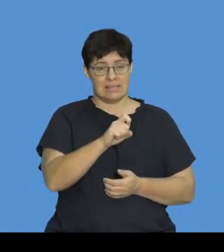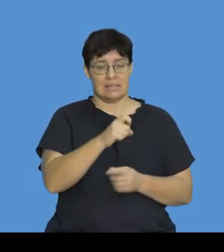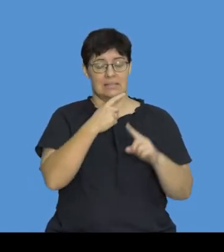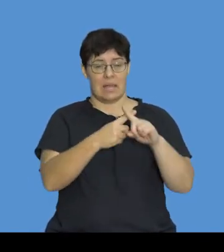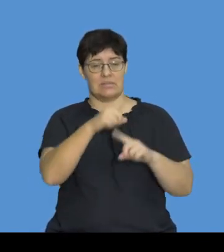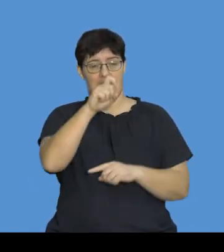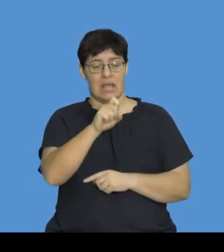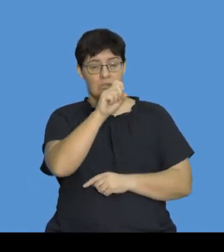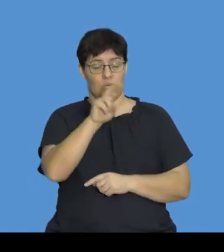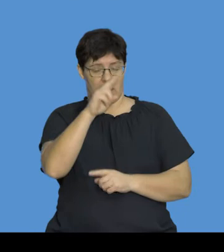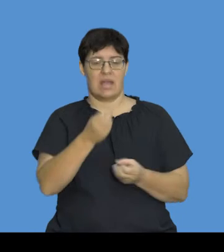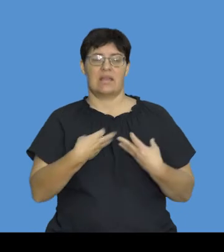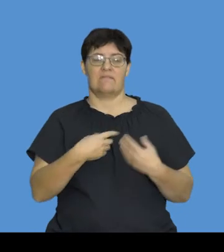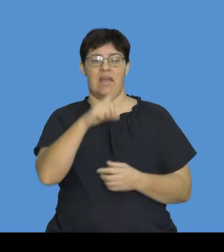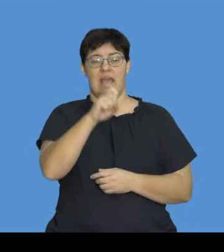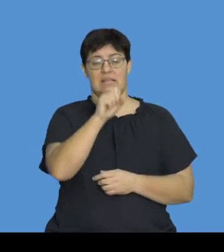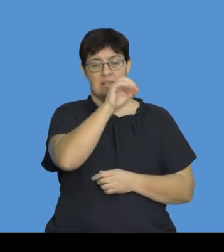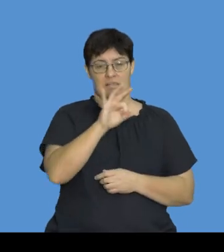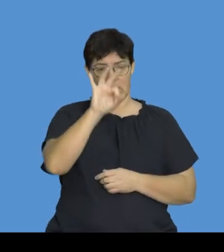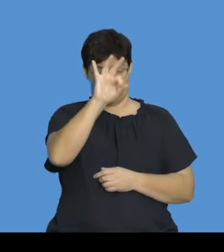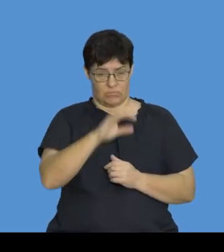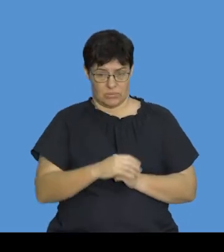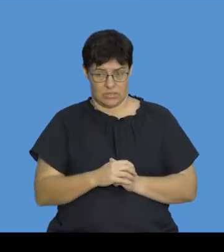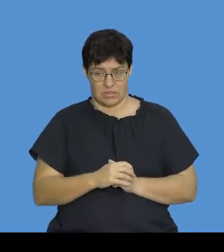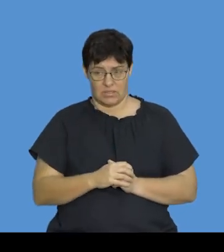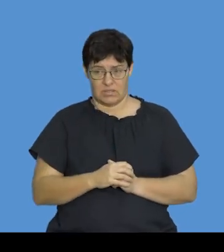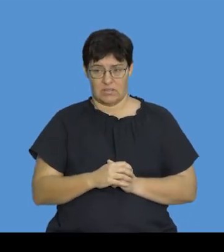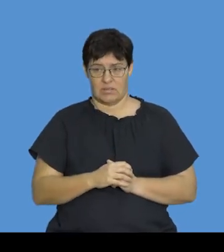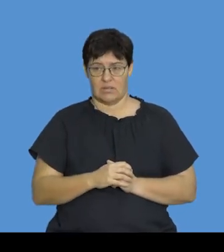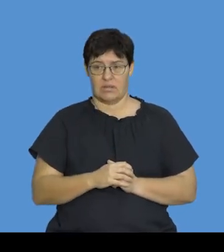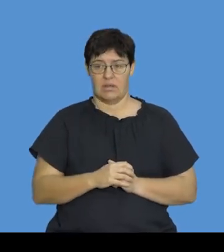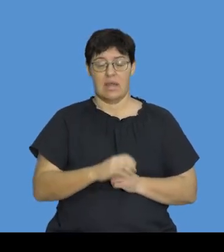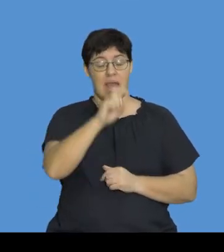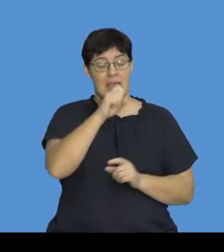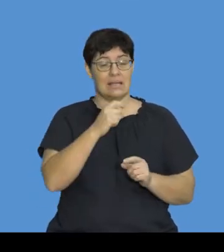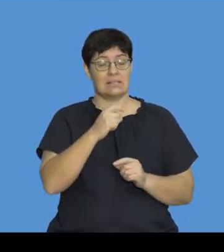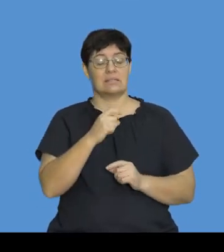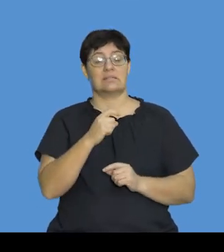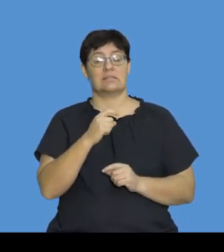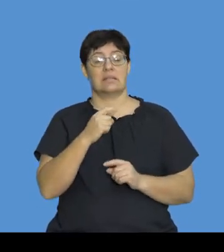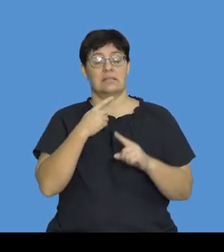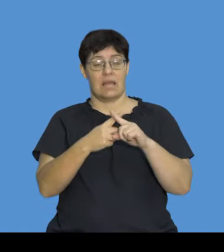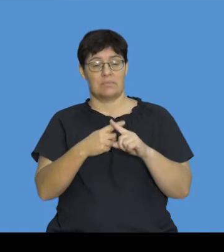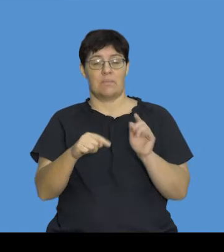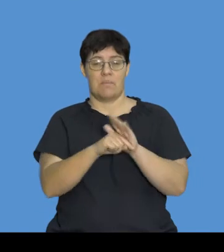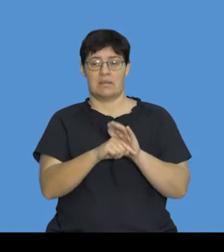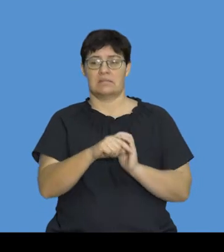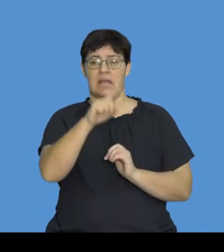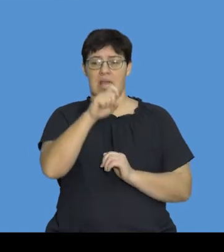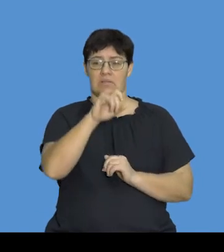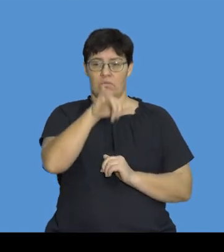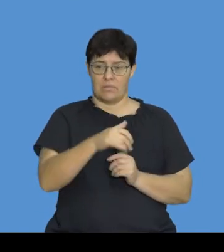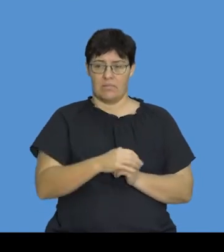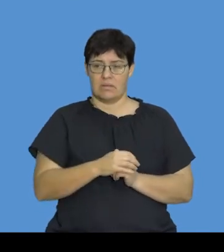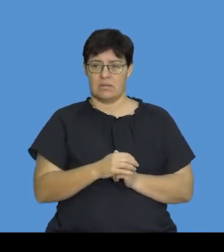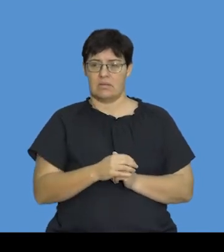multiplied by x squared will give me x cubed. X multiplied by xy will be x squared y.